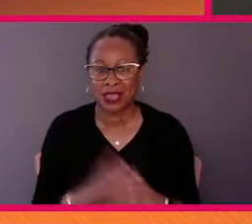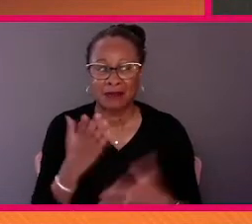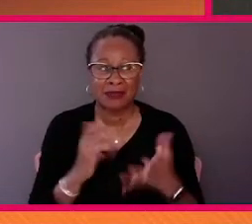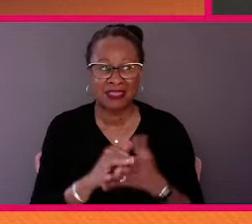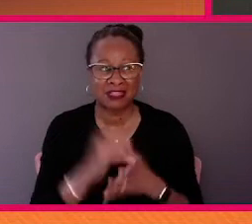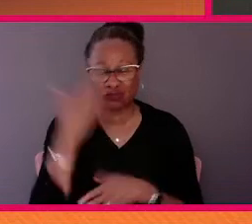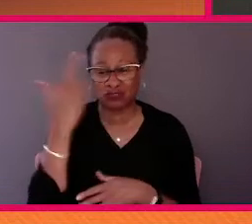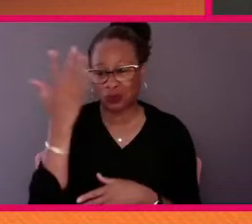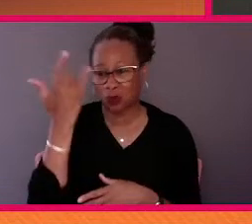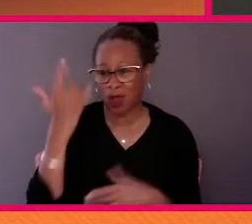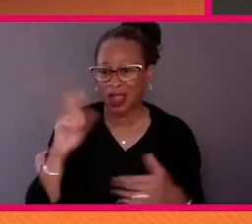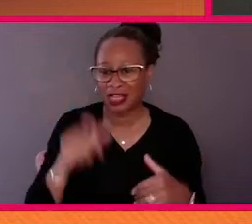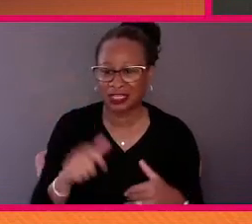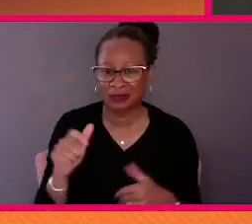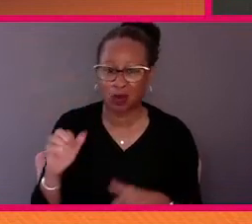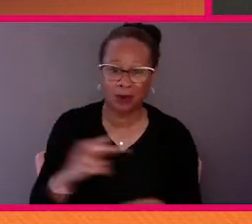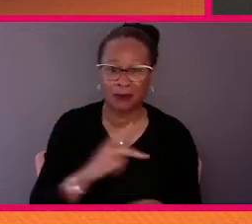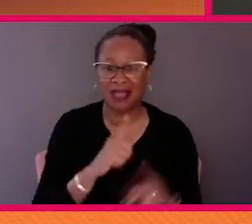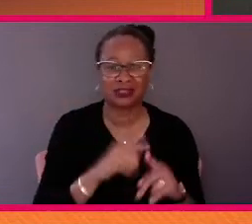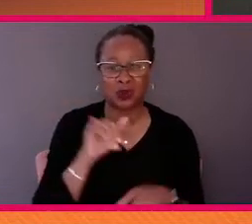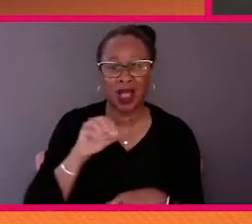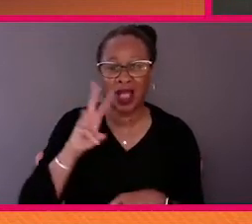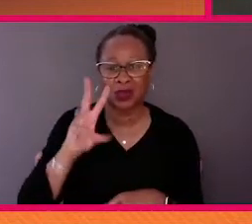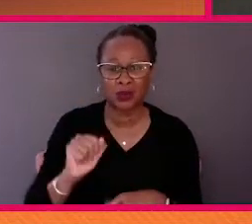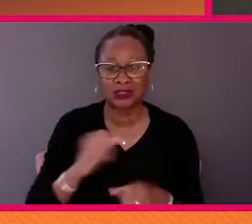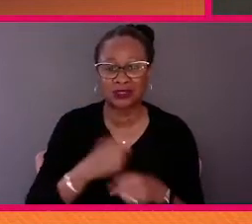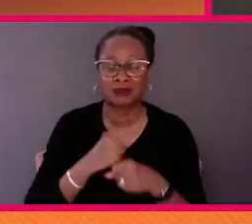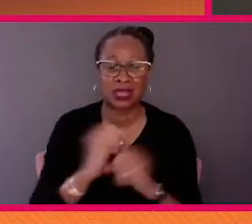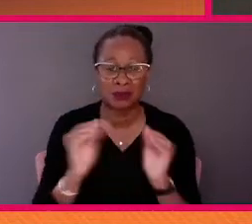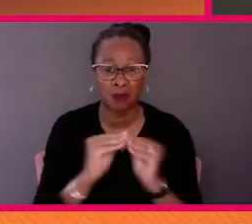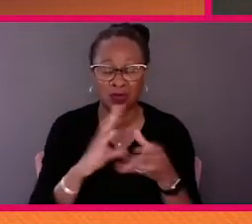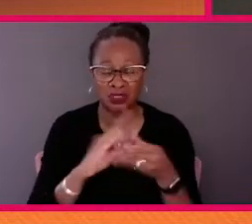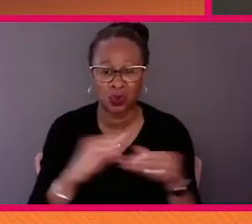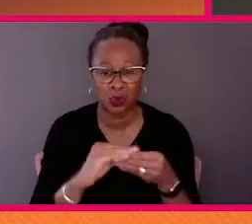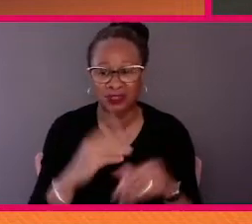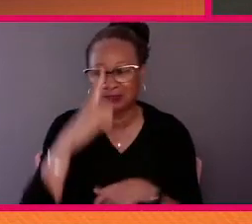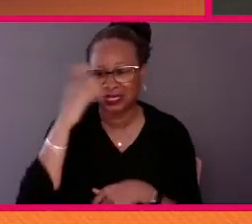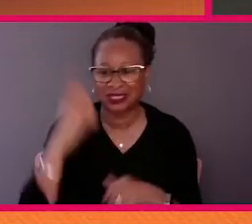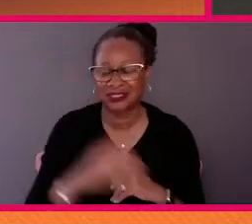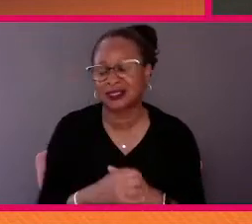why I keep coming back to Iowa to make more stories, is because I feel like